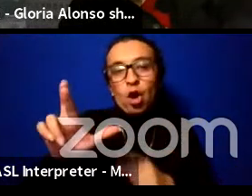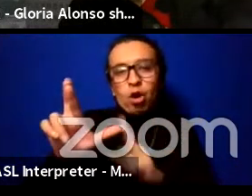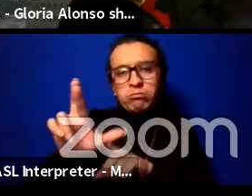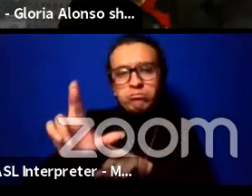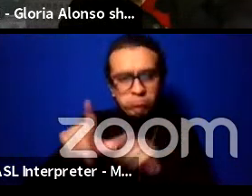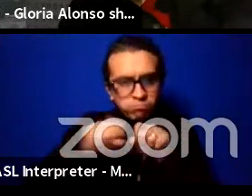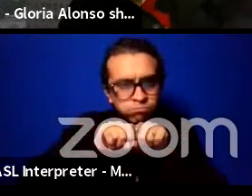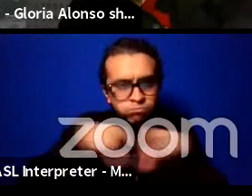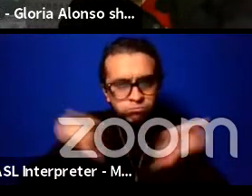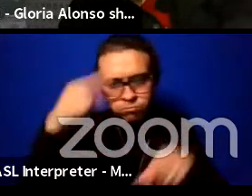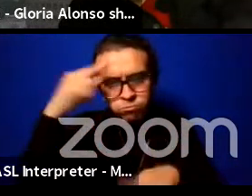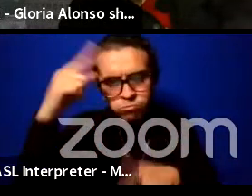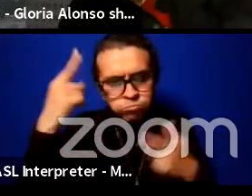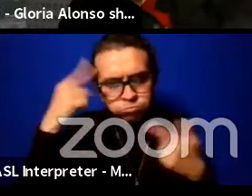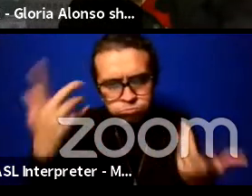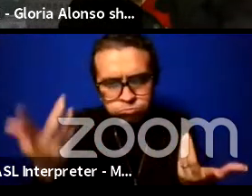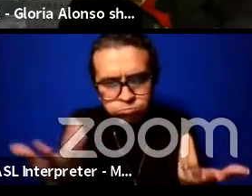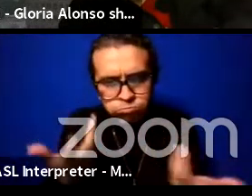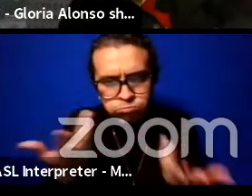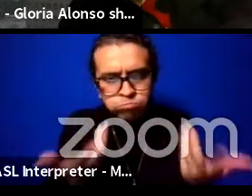for the purposes of